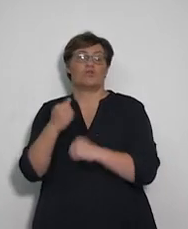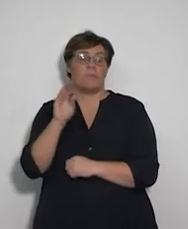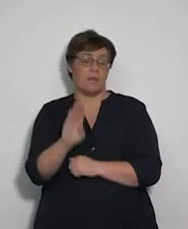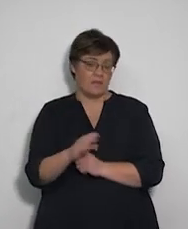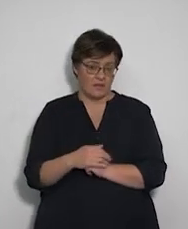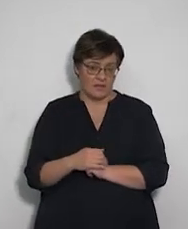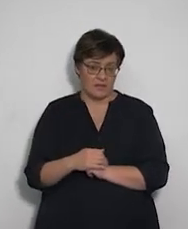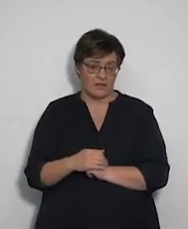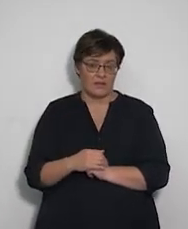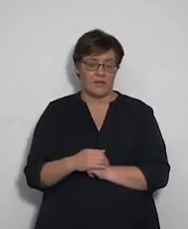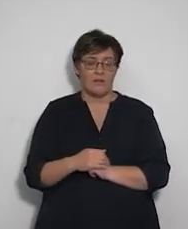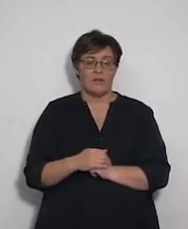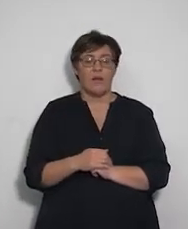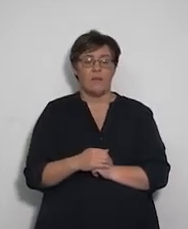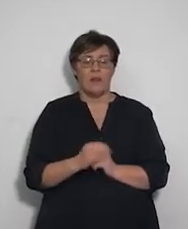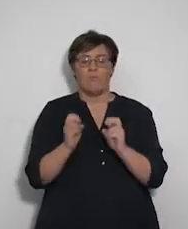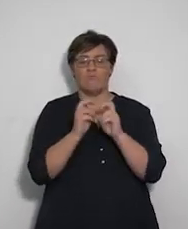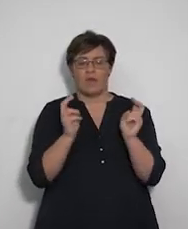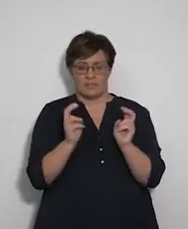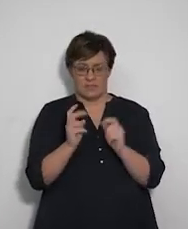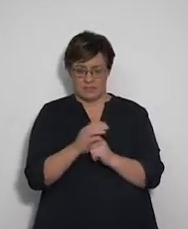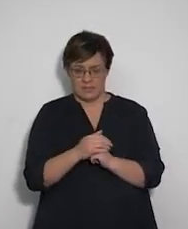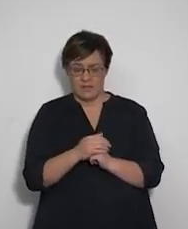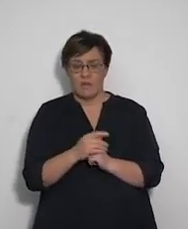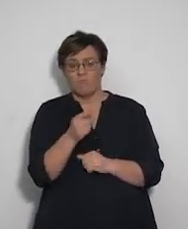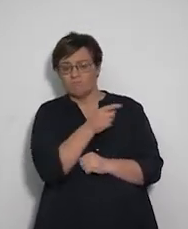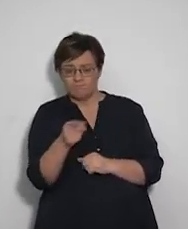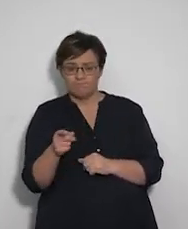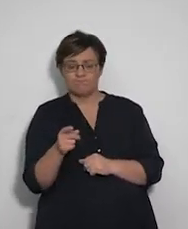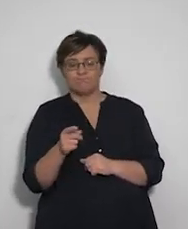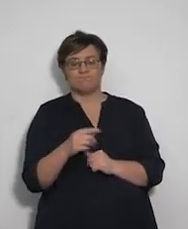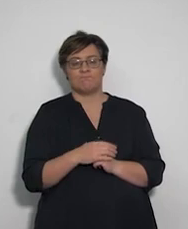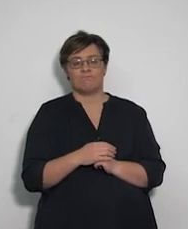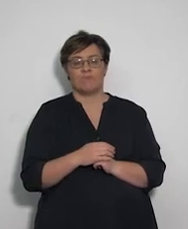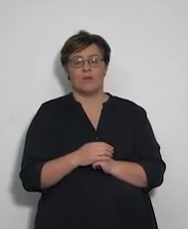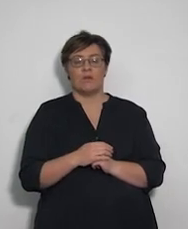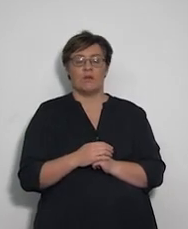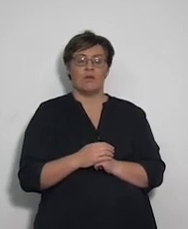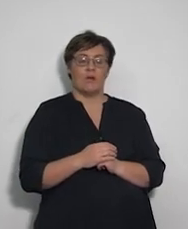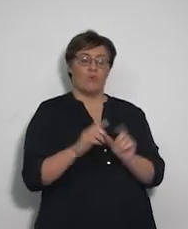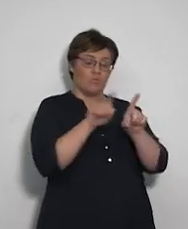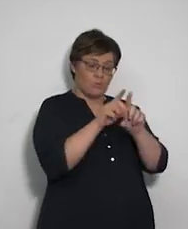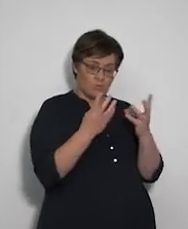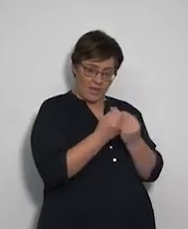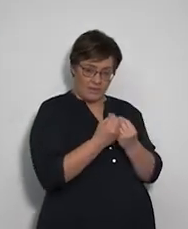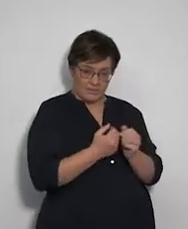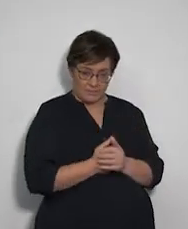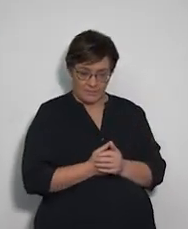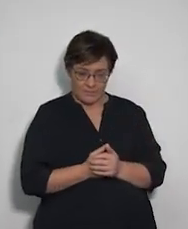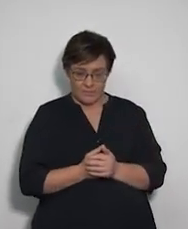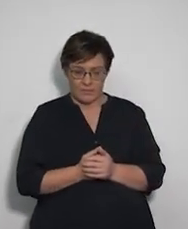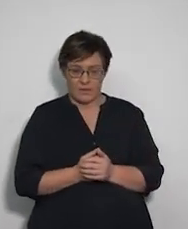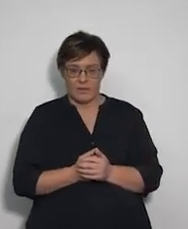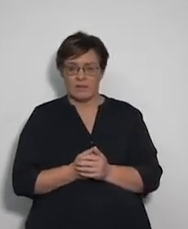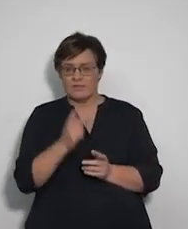B, guys, it points to a bracket that encloses all of those 2 chromosomes together. When